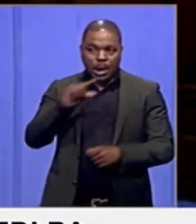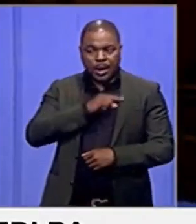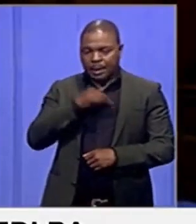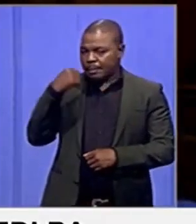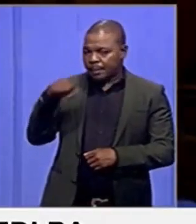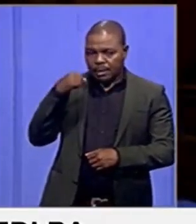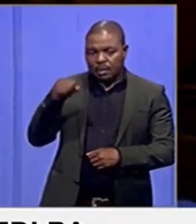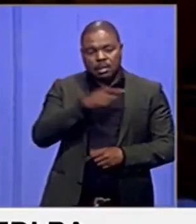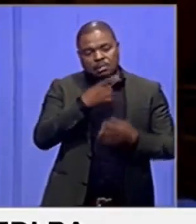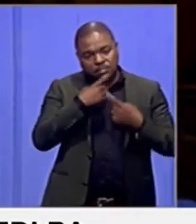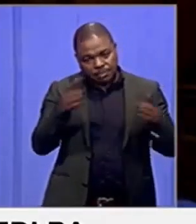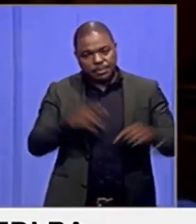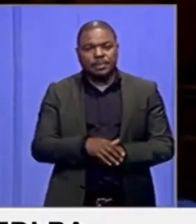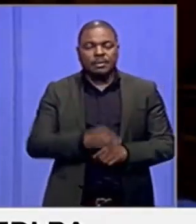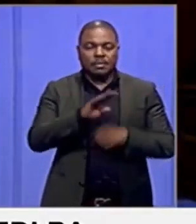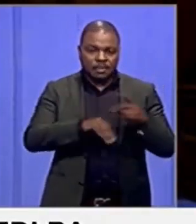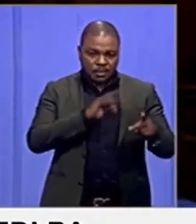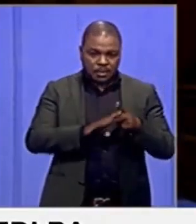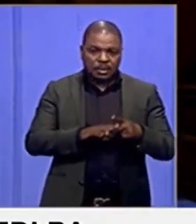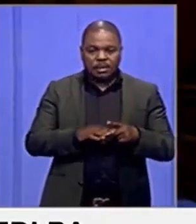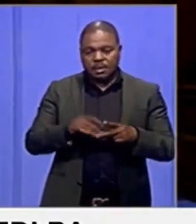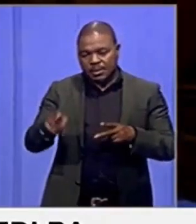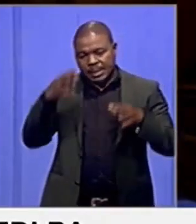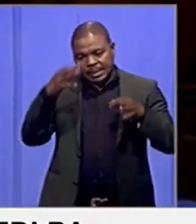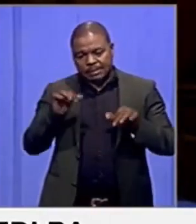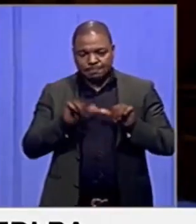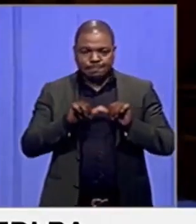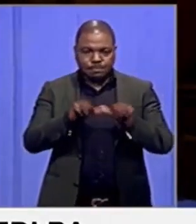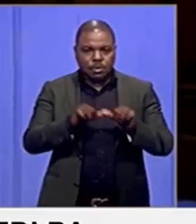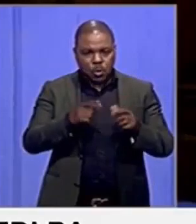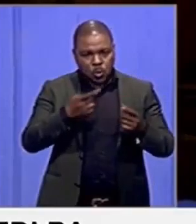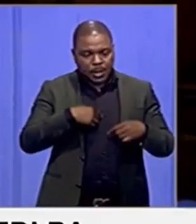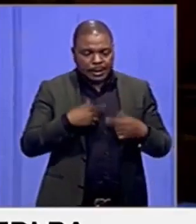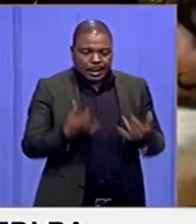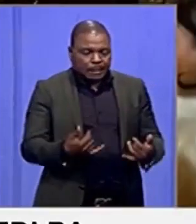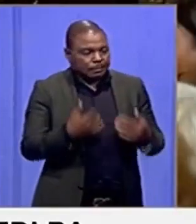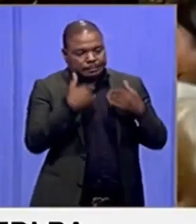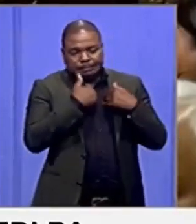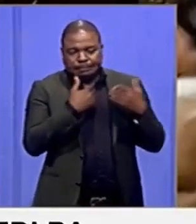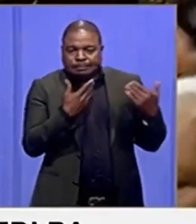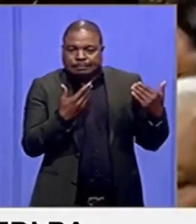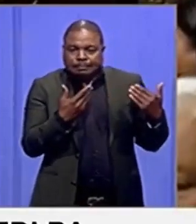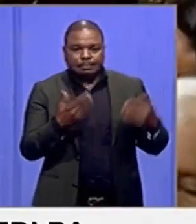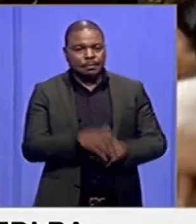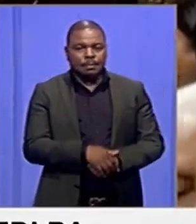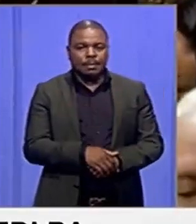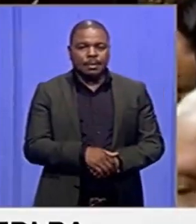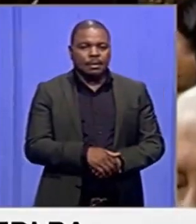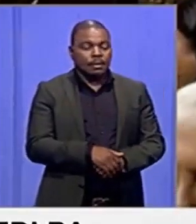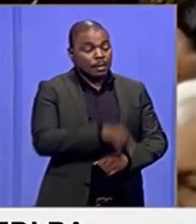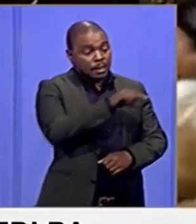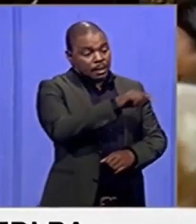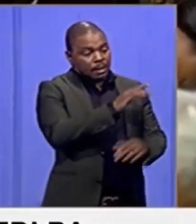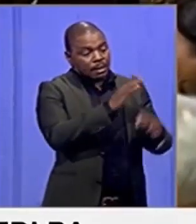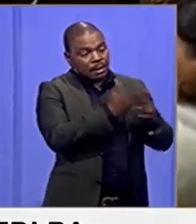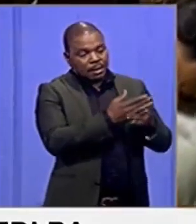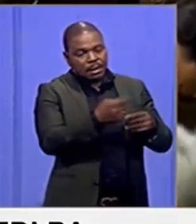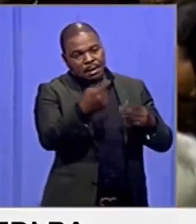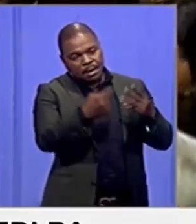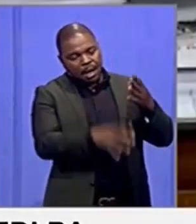not guilty, and then a determination will then take place. For us, it's out of our hands currently. Baqosuwa ba tobane le qoso e nngwe